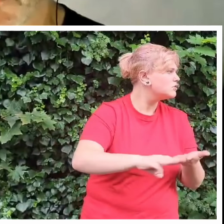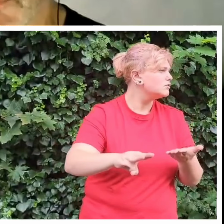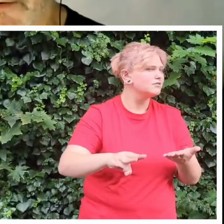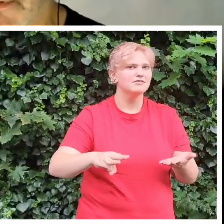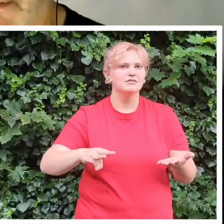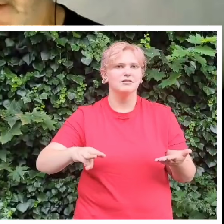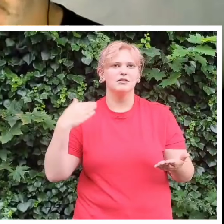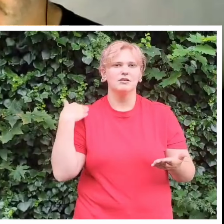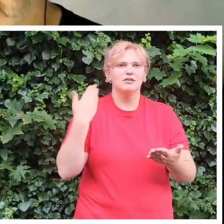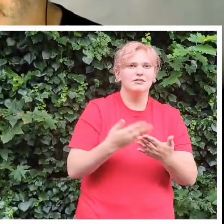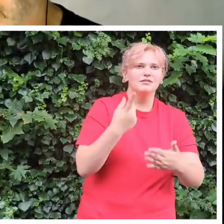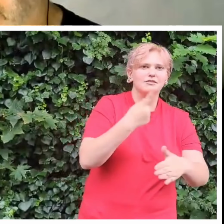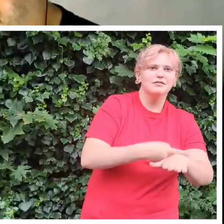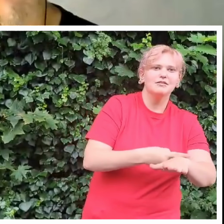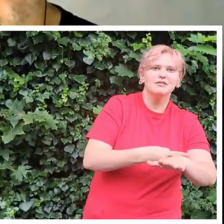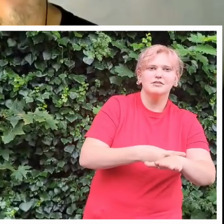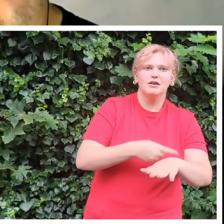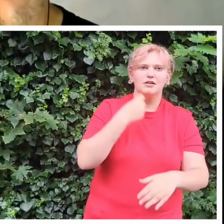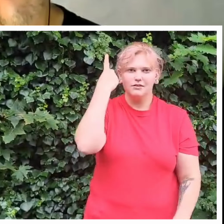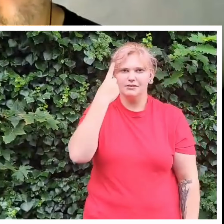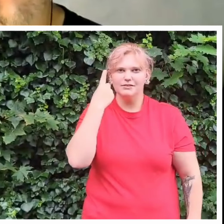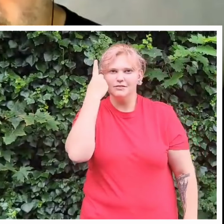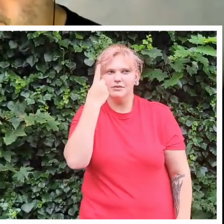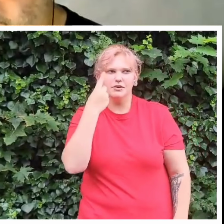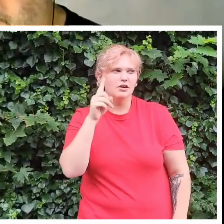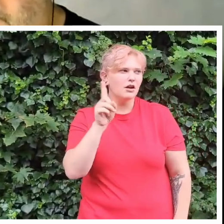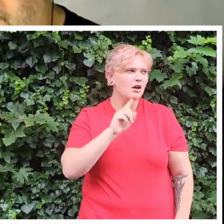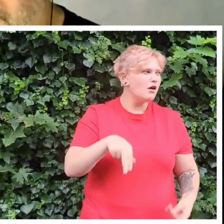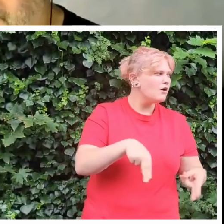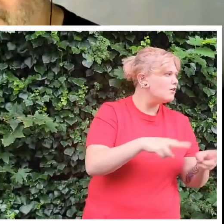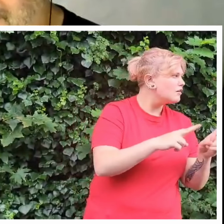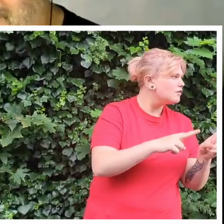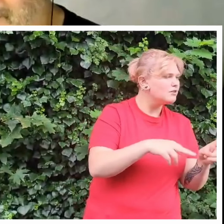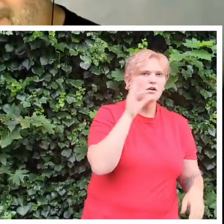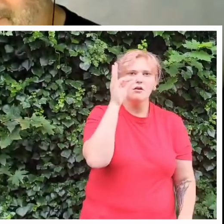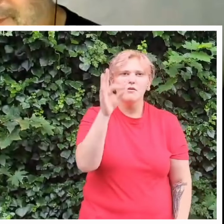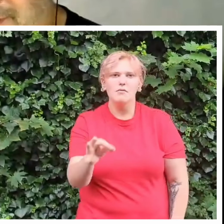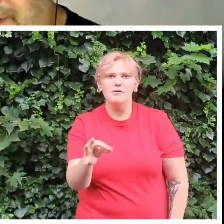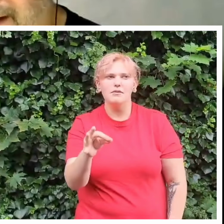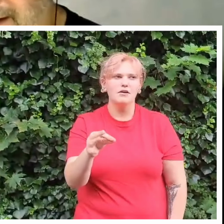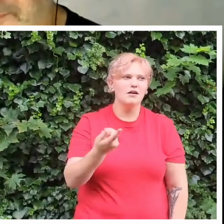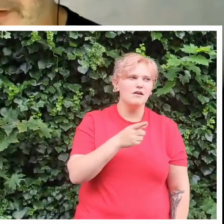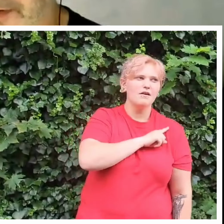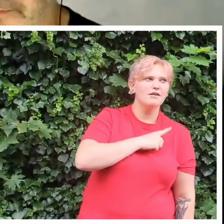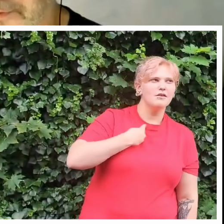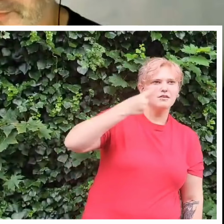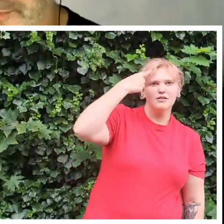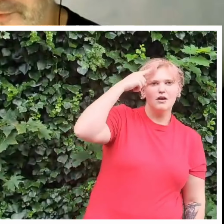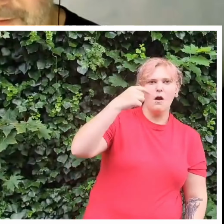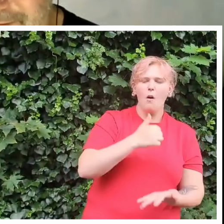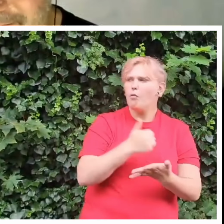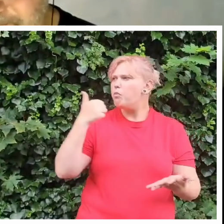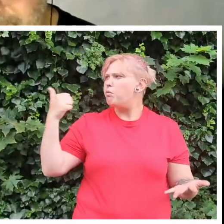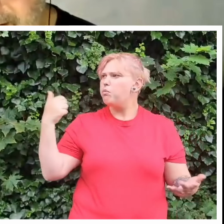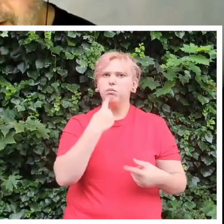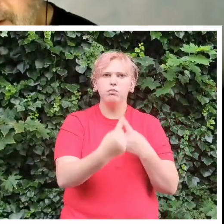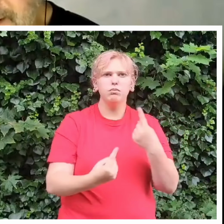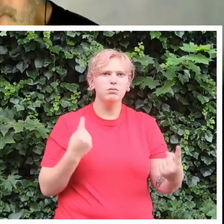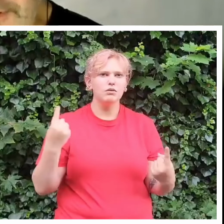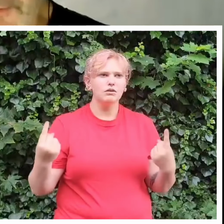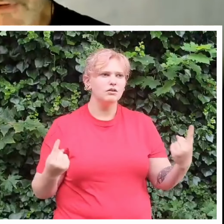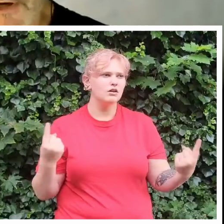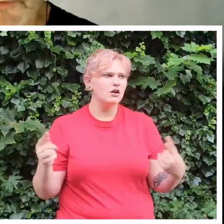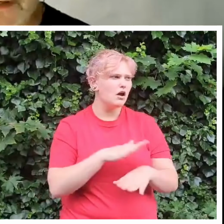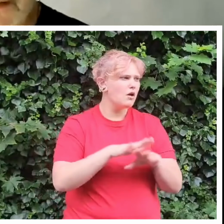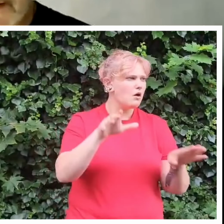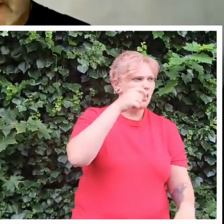happened over a period of time. So actually it's interesting the way you've answered the question, because I think that's really beneficial to others. Because